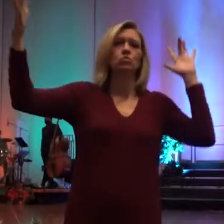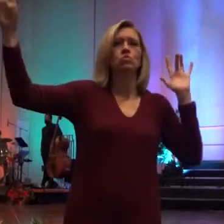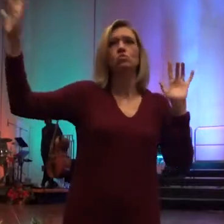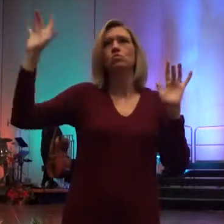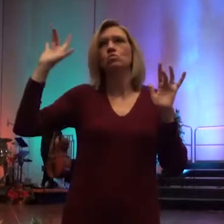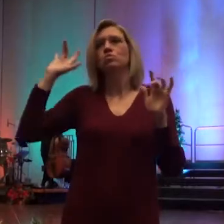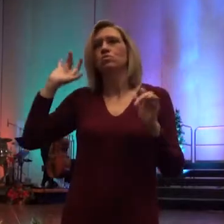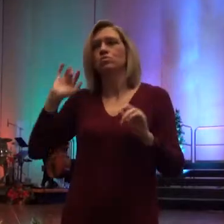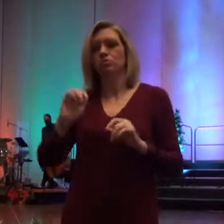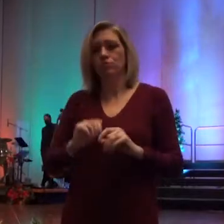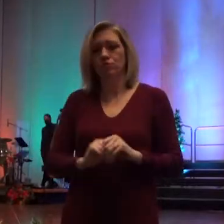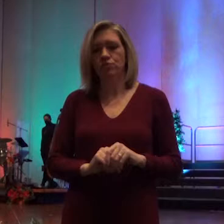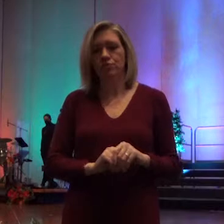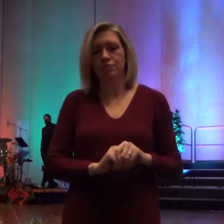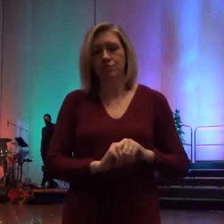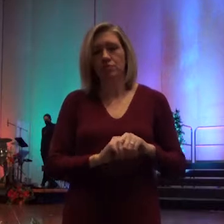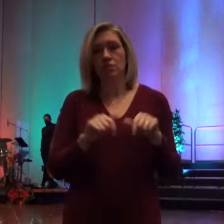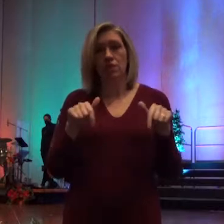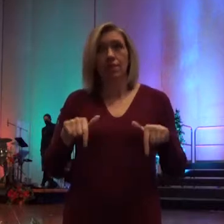shining.